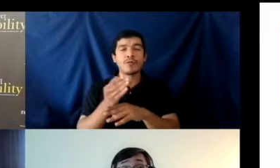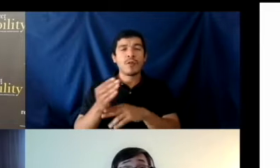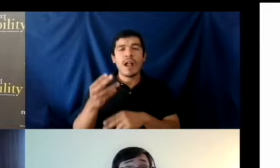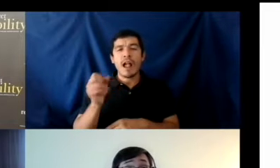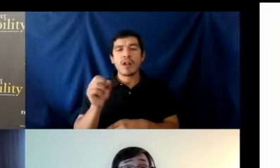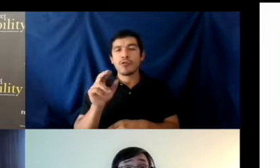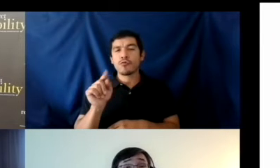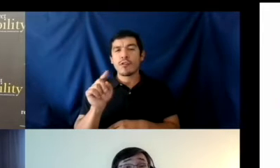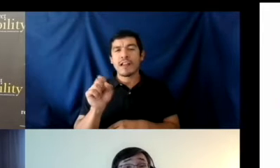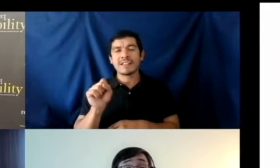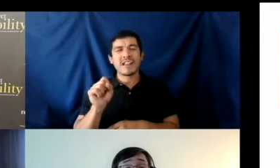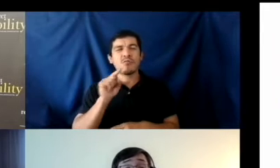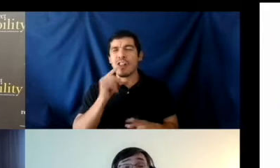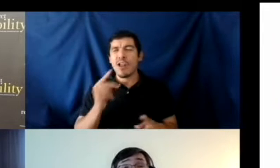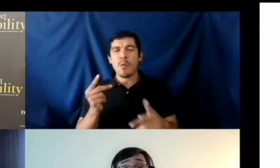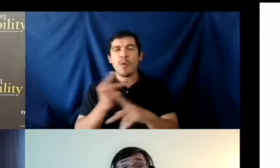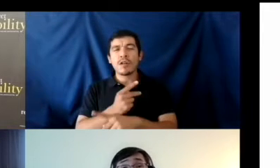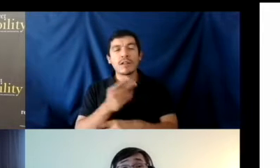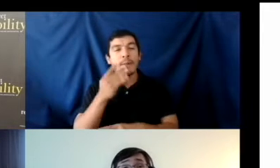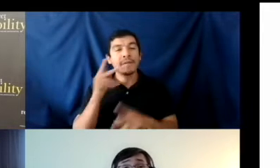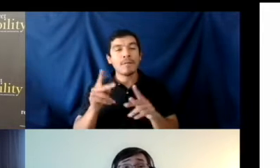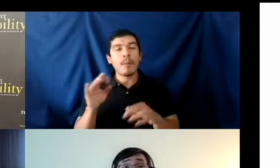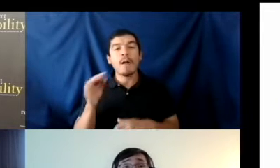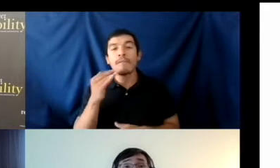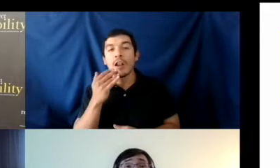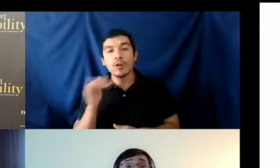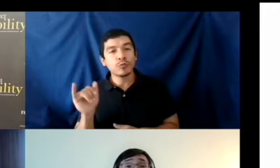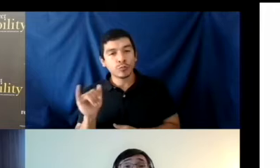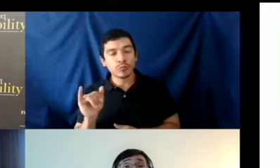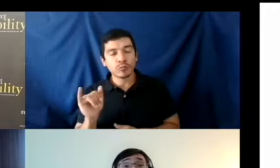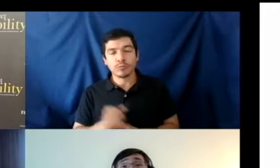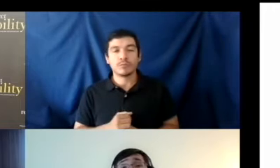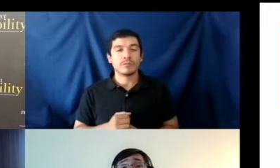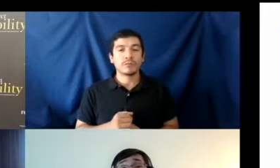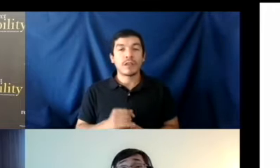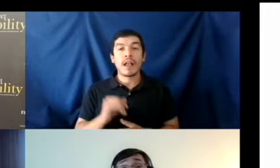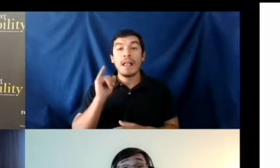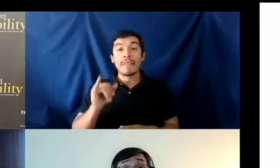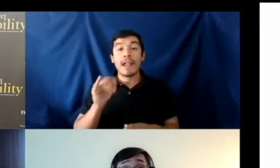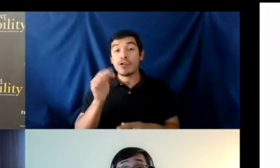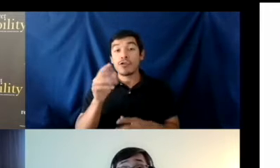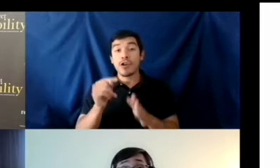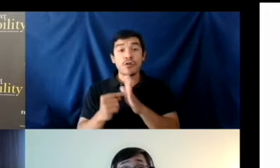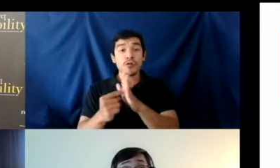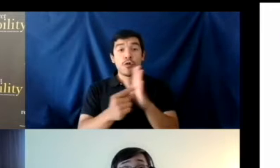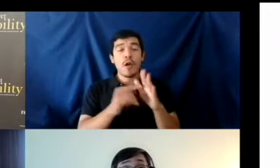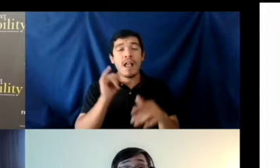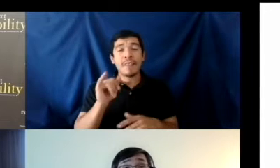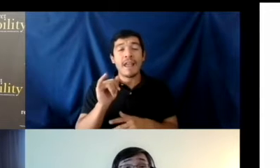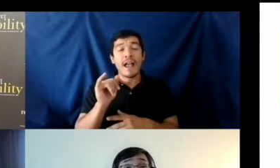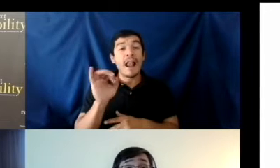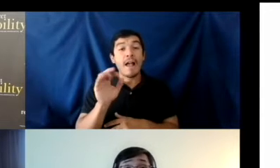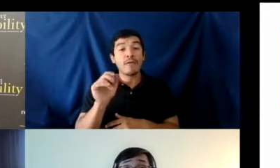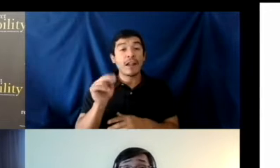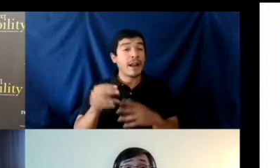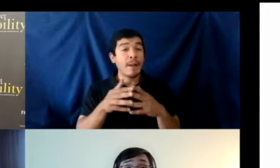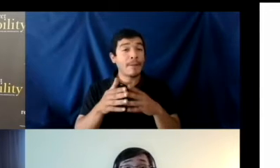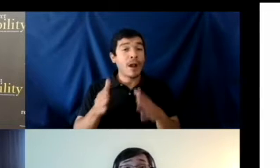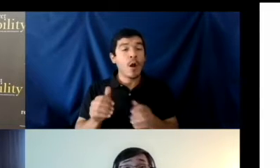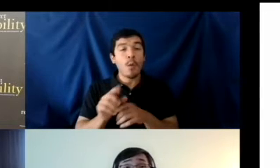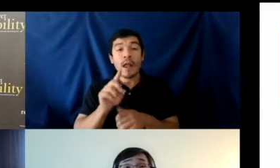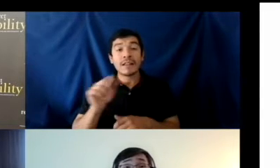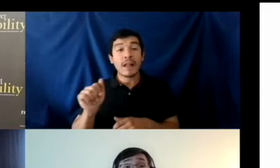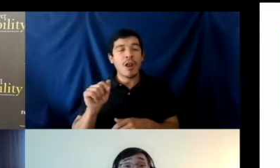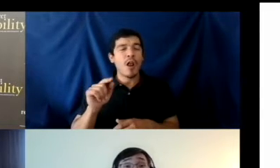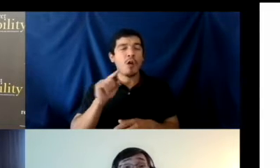rates is compounded even more for people of color. This chart shows that African Americans with disabilities are much less likely to